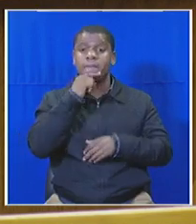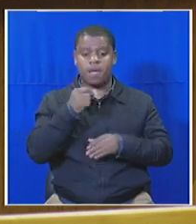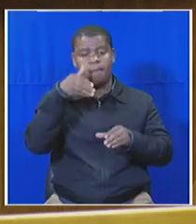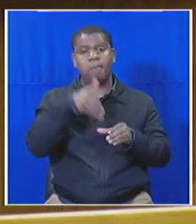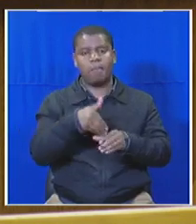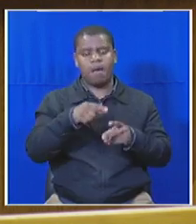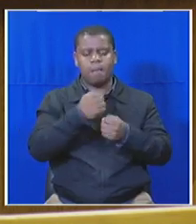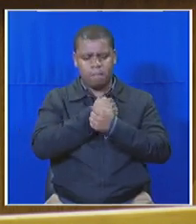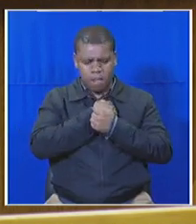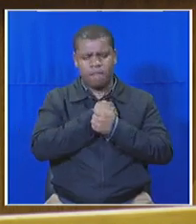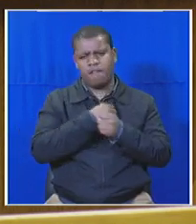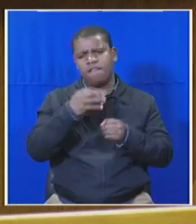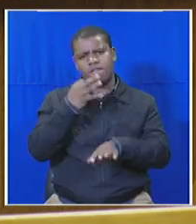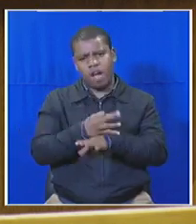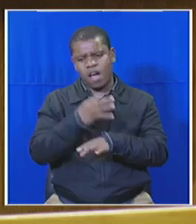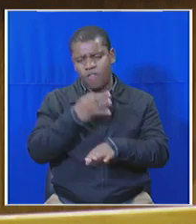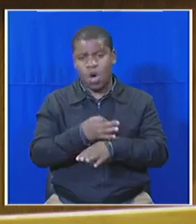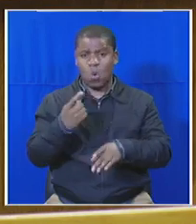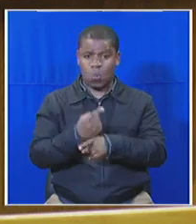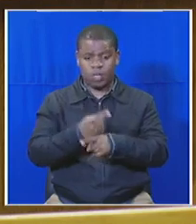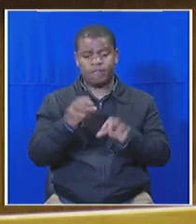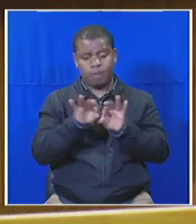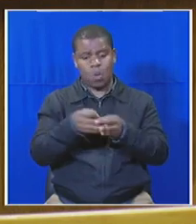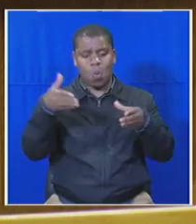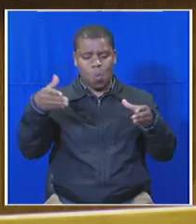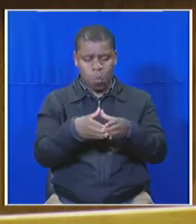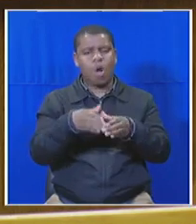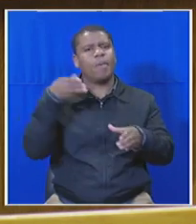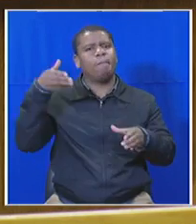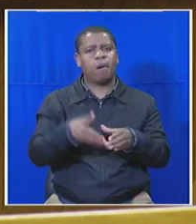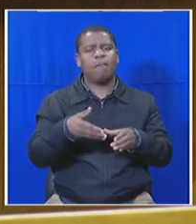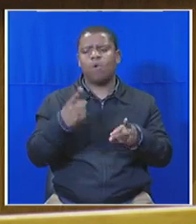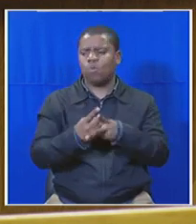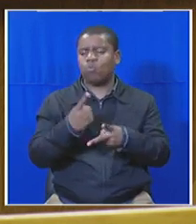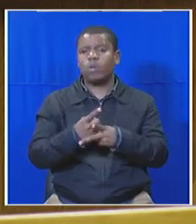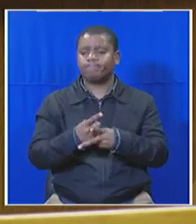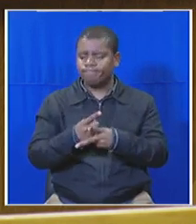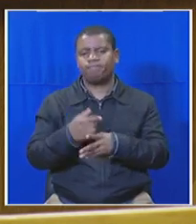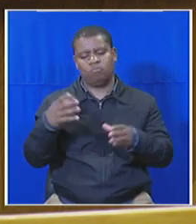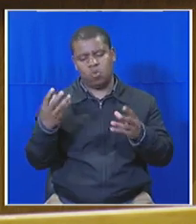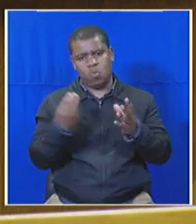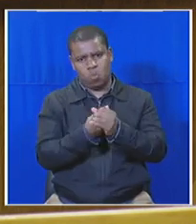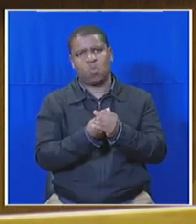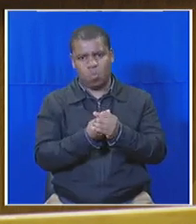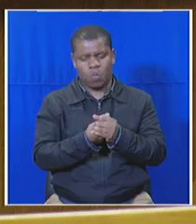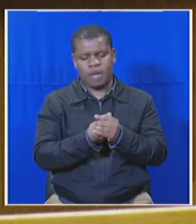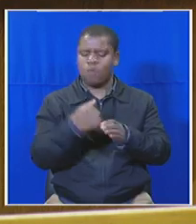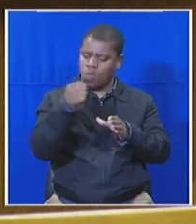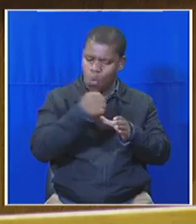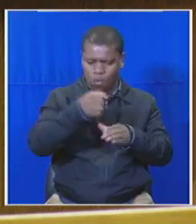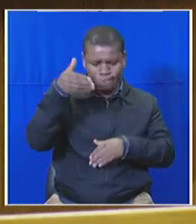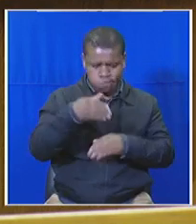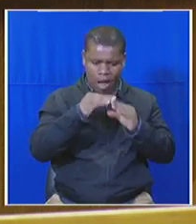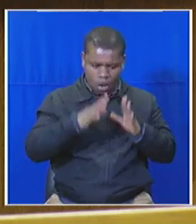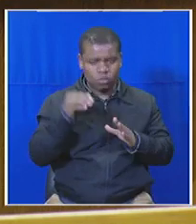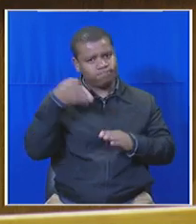loving father and husband who loved spending time with his family, shouldering his fair share of cooking and shopping in his house